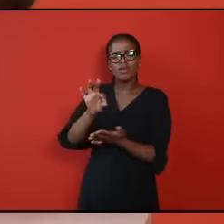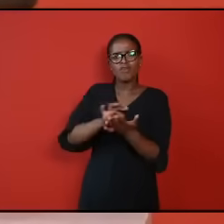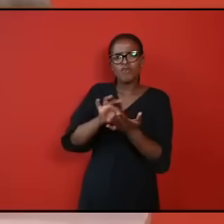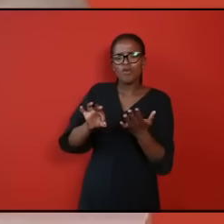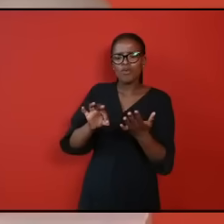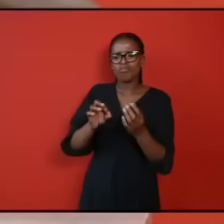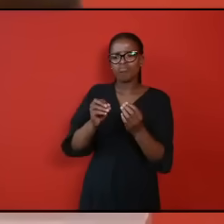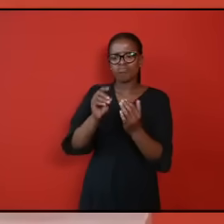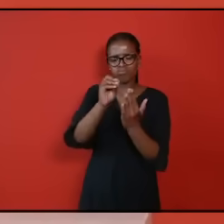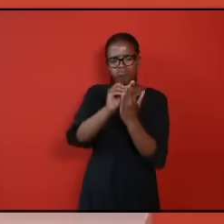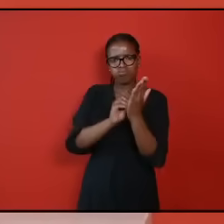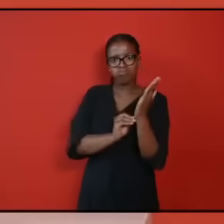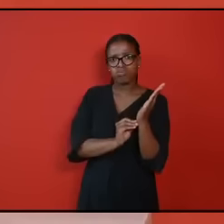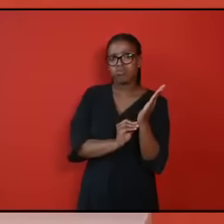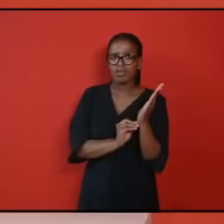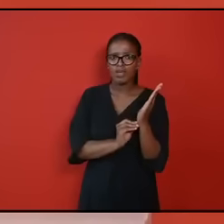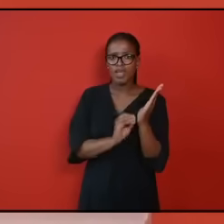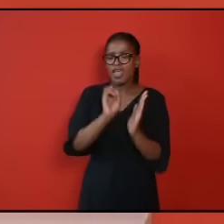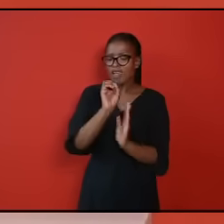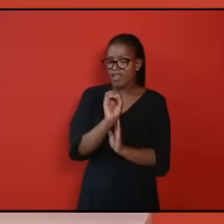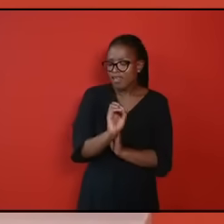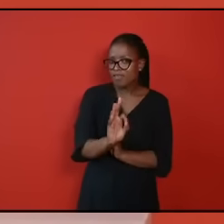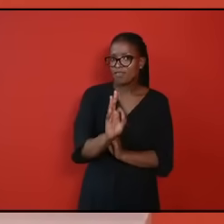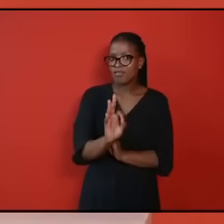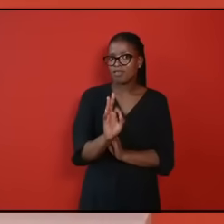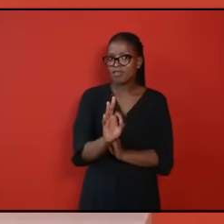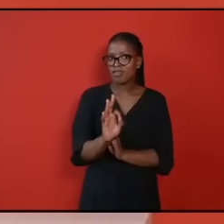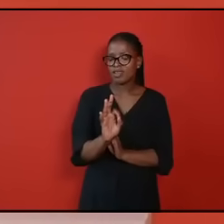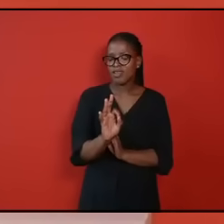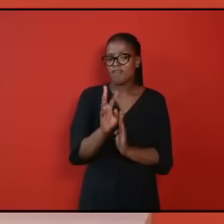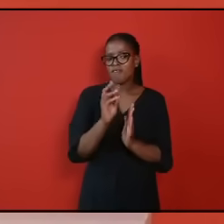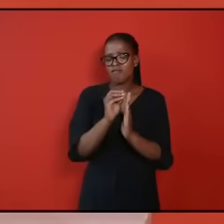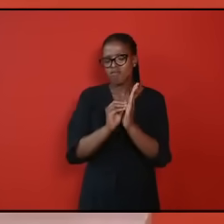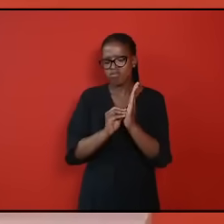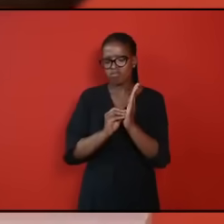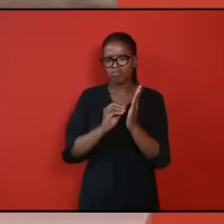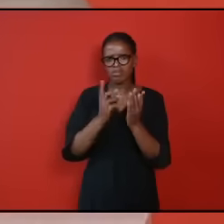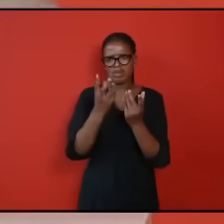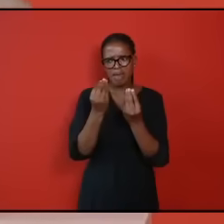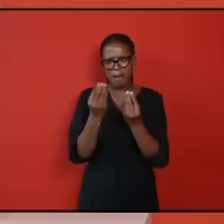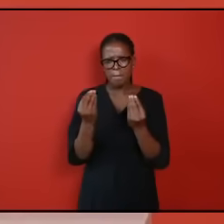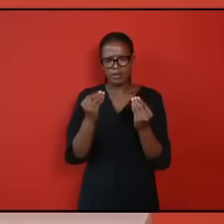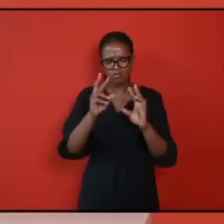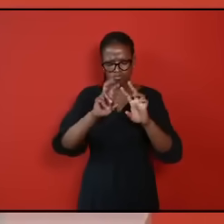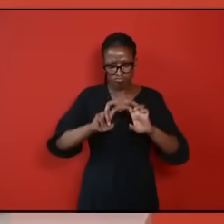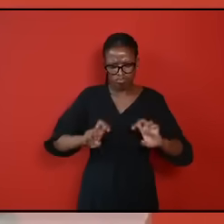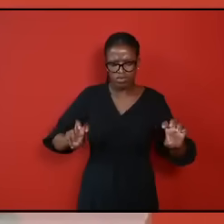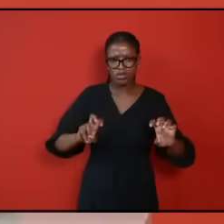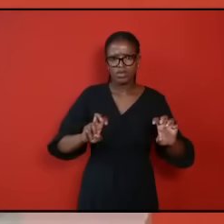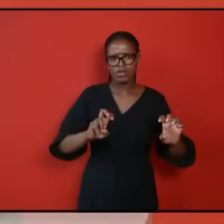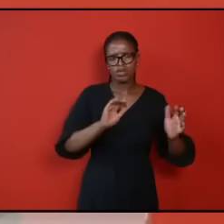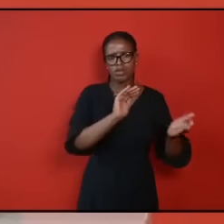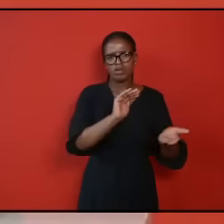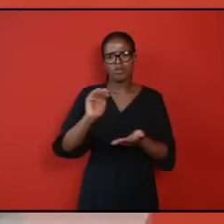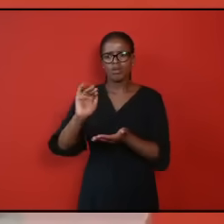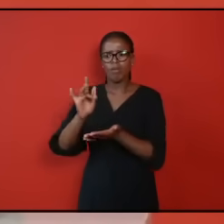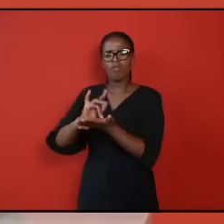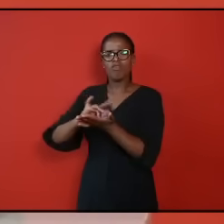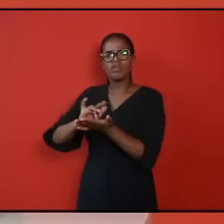Because if the thing you are using there at the capturing center, we can decentralize it and put it at the voting